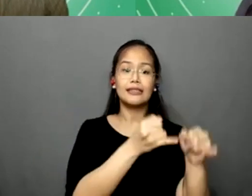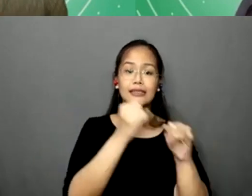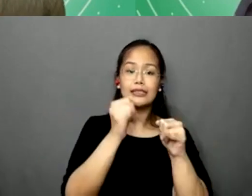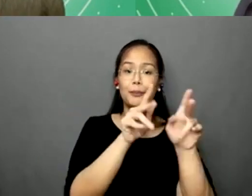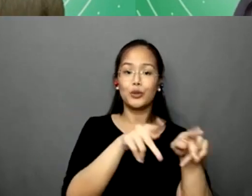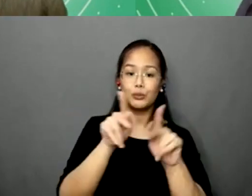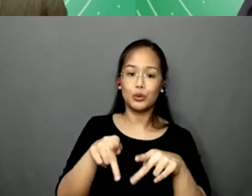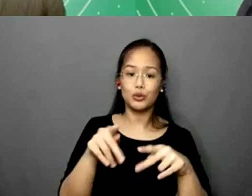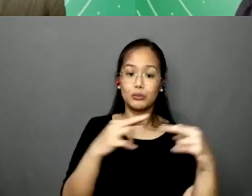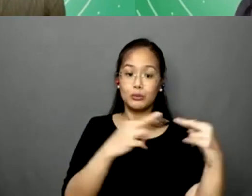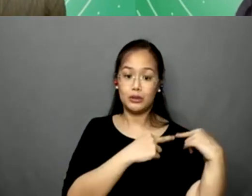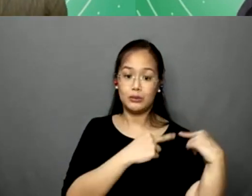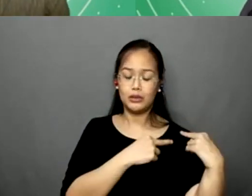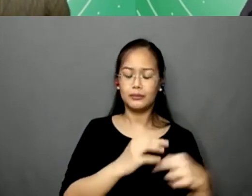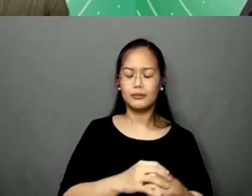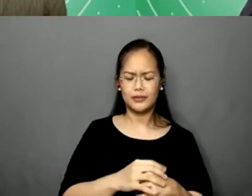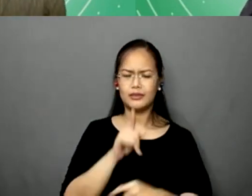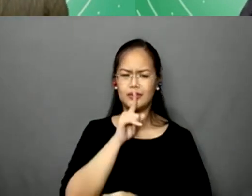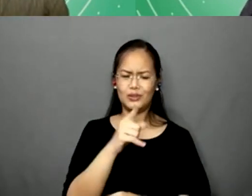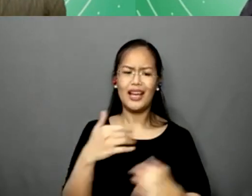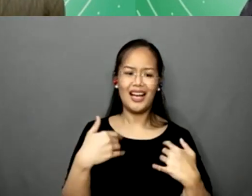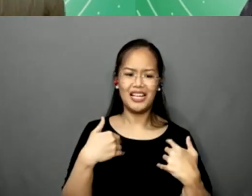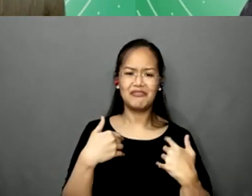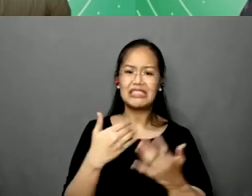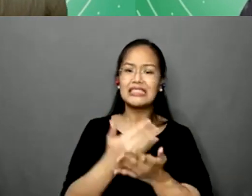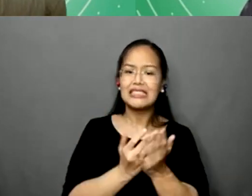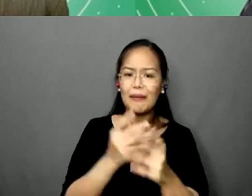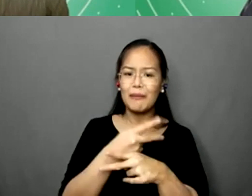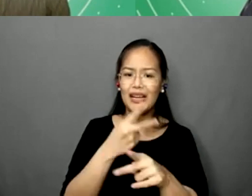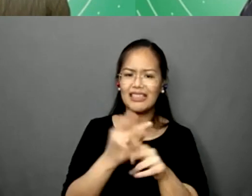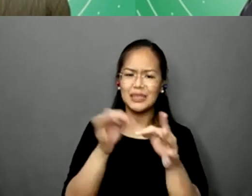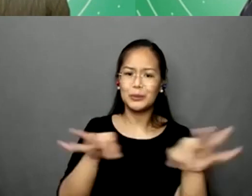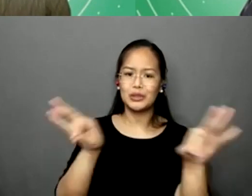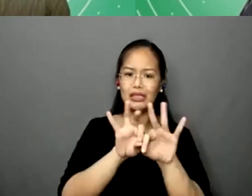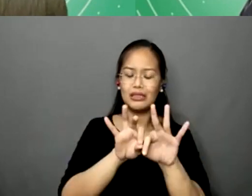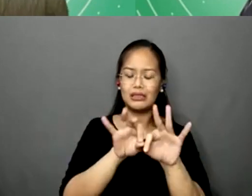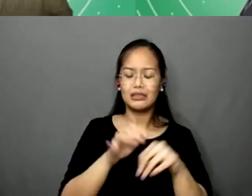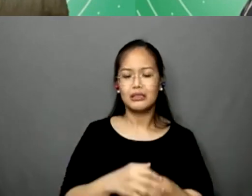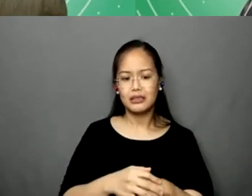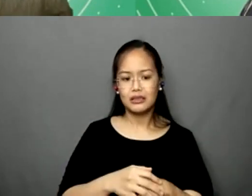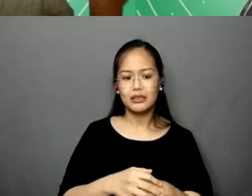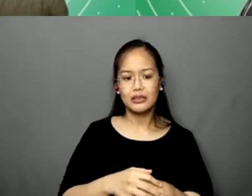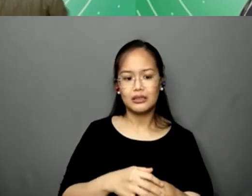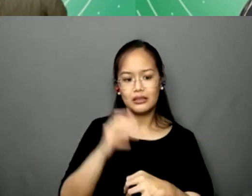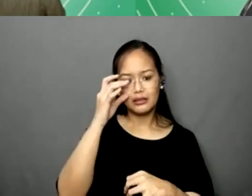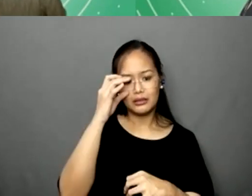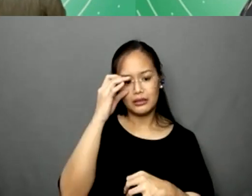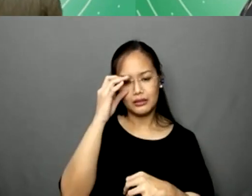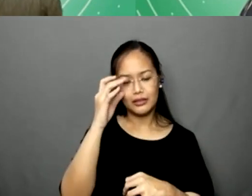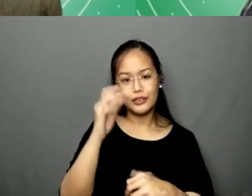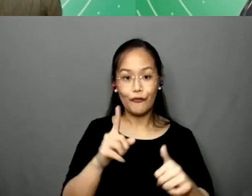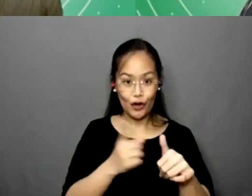products, and I would say it's a reality, there are some products that really are a necessity. Following one, buying only what you